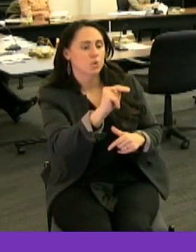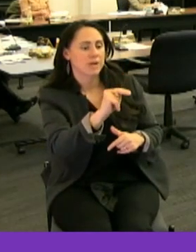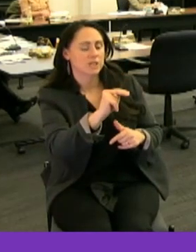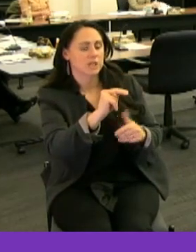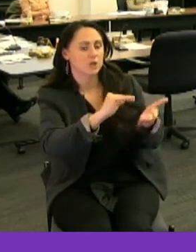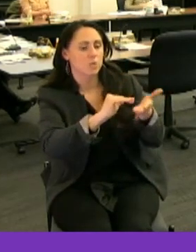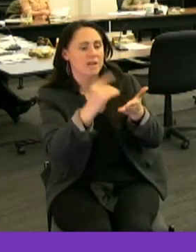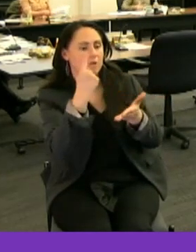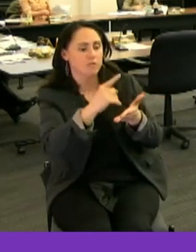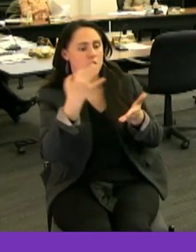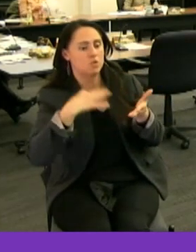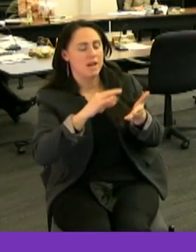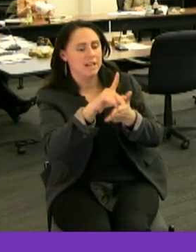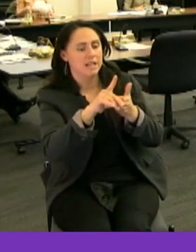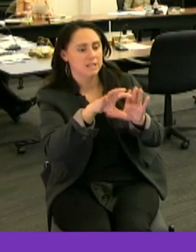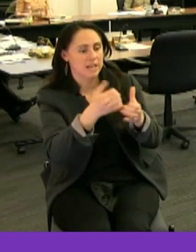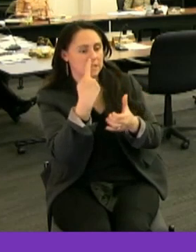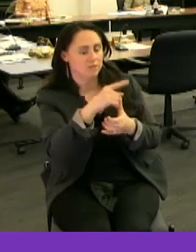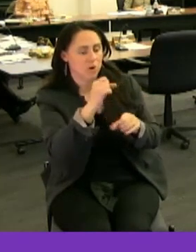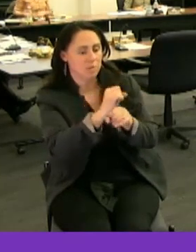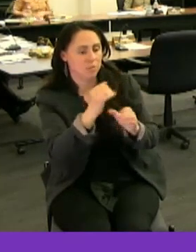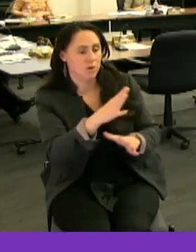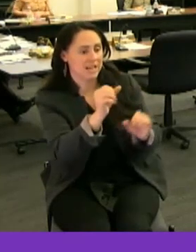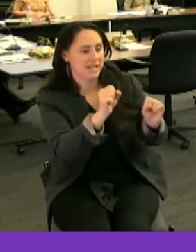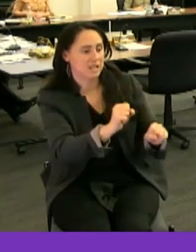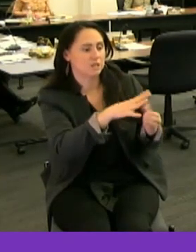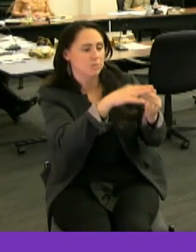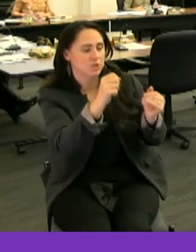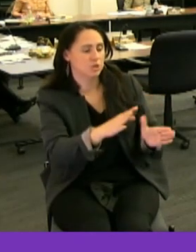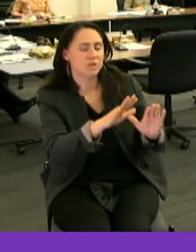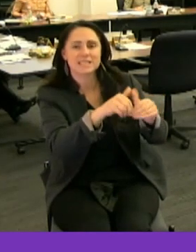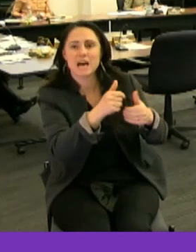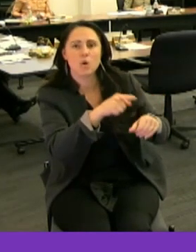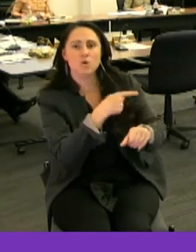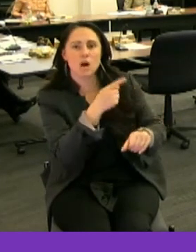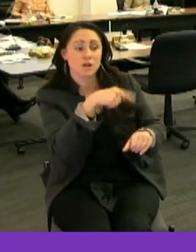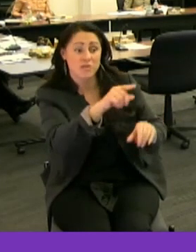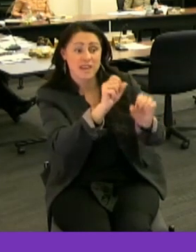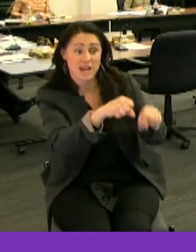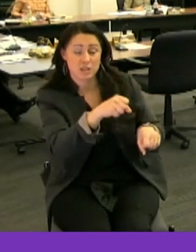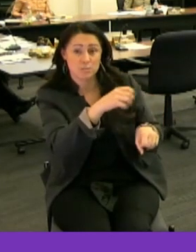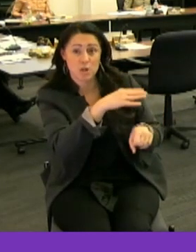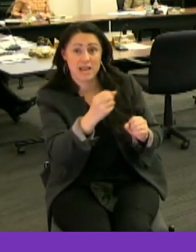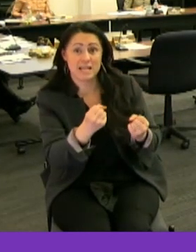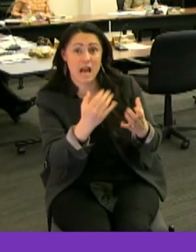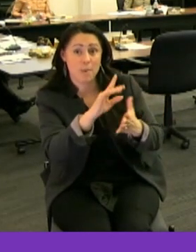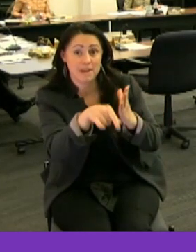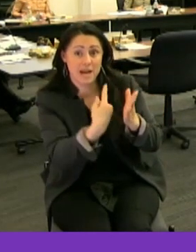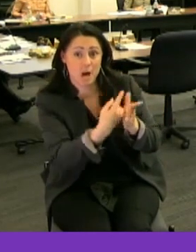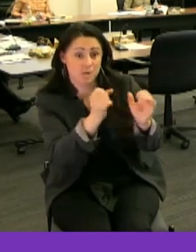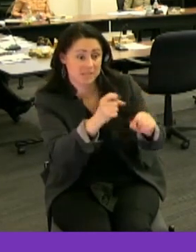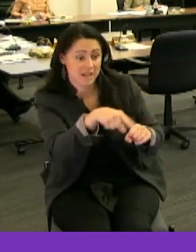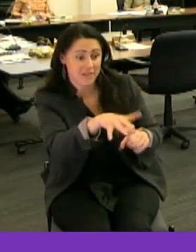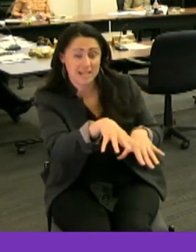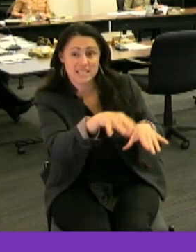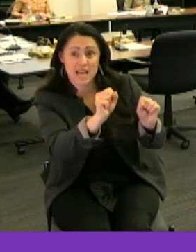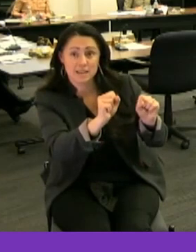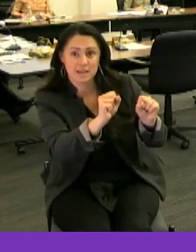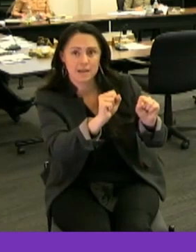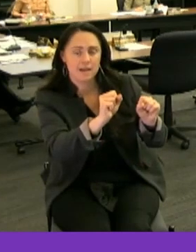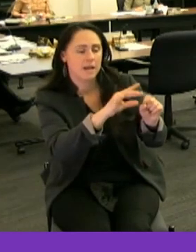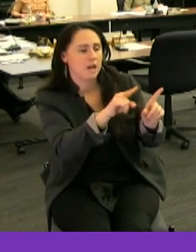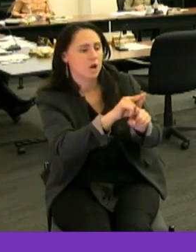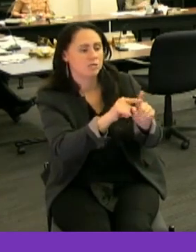for credit classes for employee and eligible students. How long are they eligible and how many hours can they take?